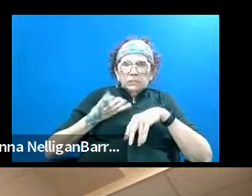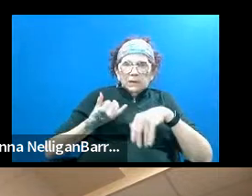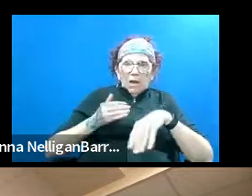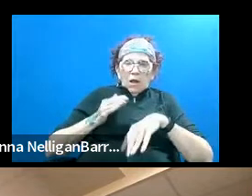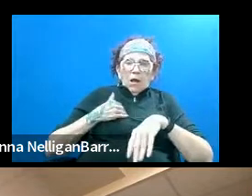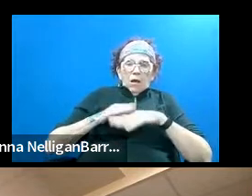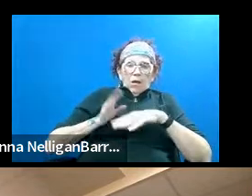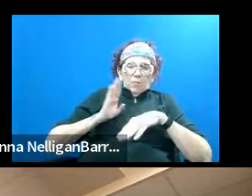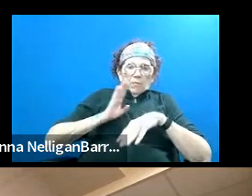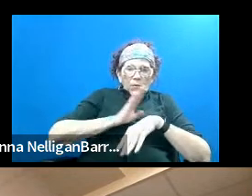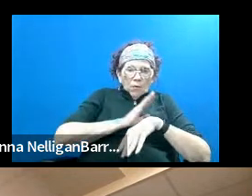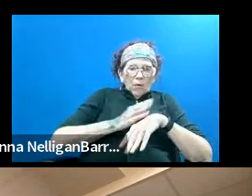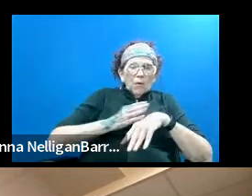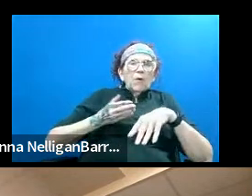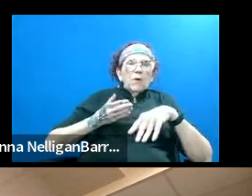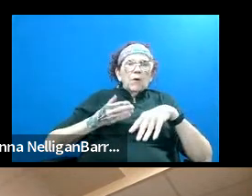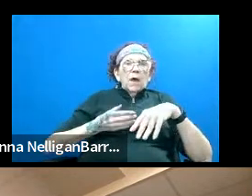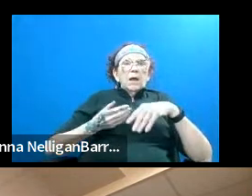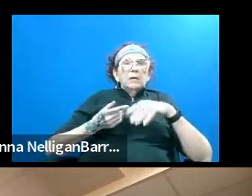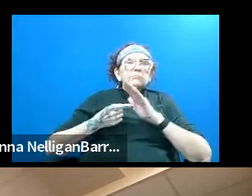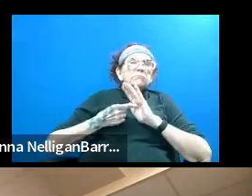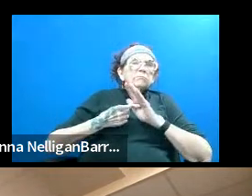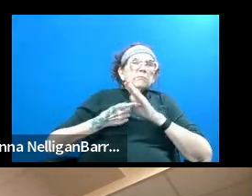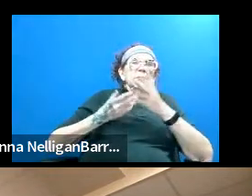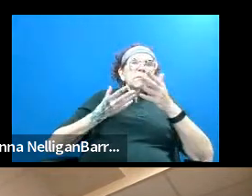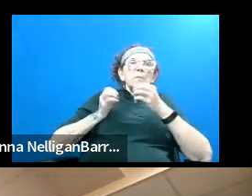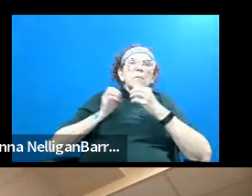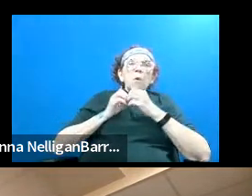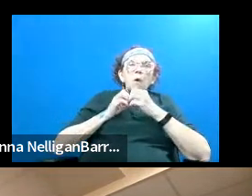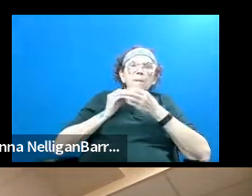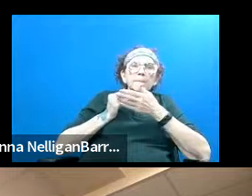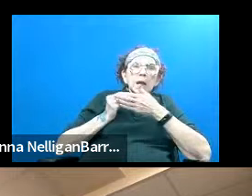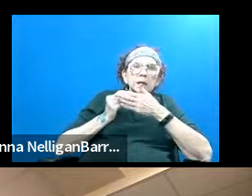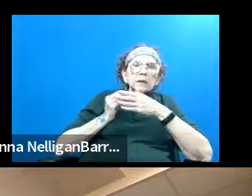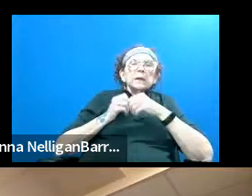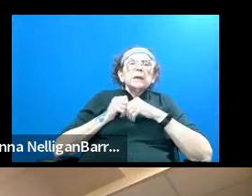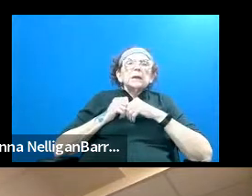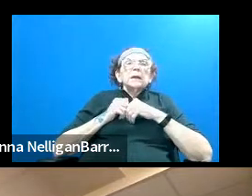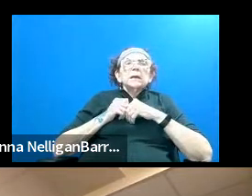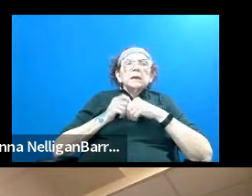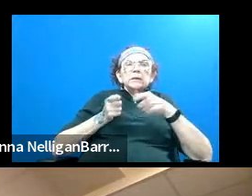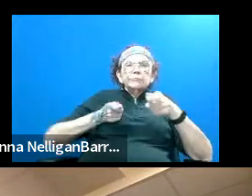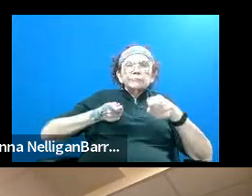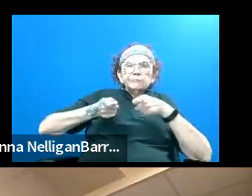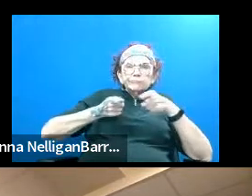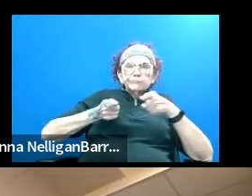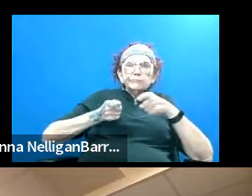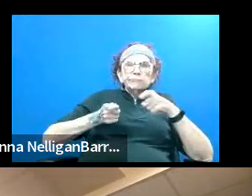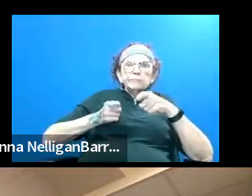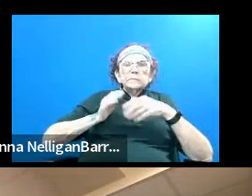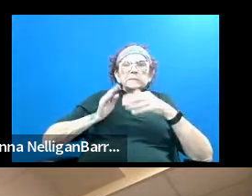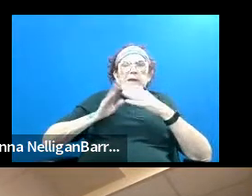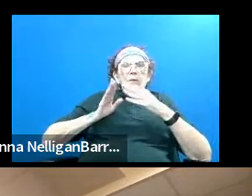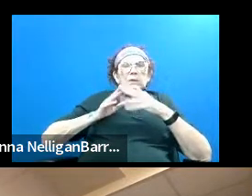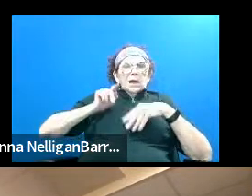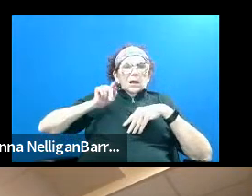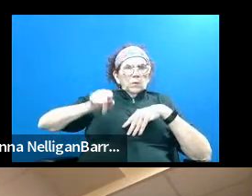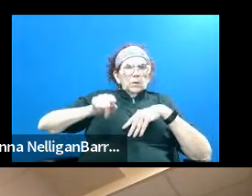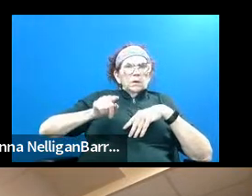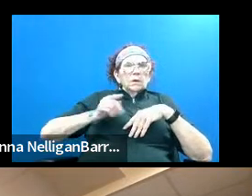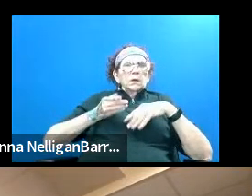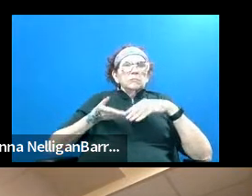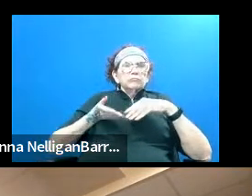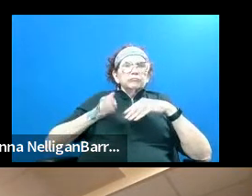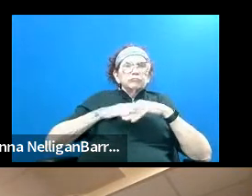what extra dollars and coordination focused on downtown on top of what's already happening can do to take downtown to the